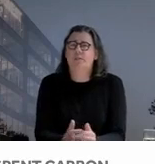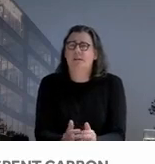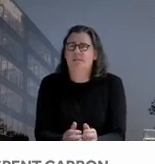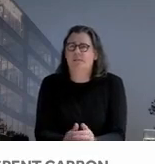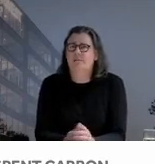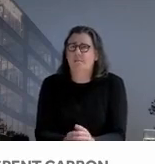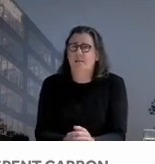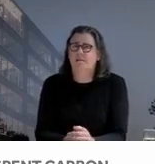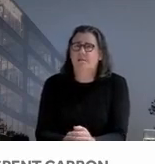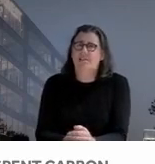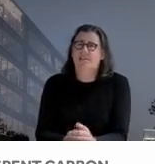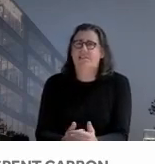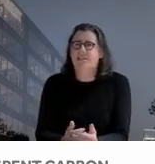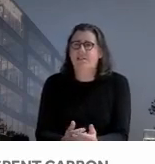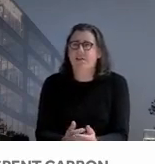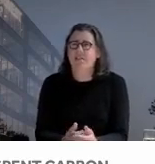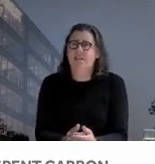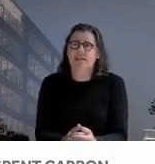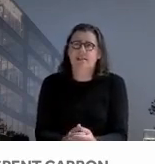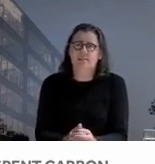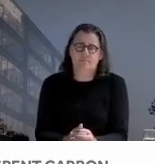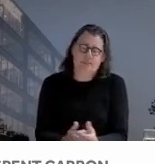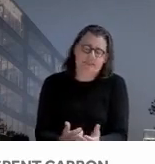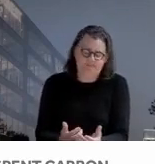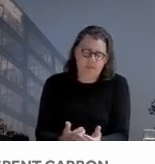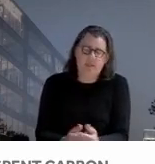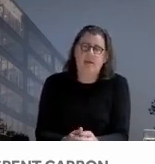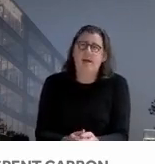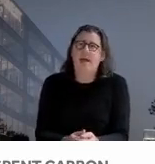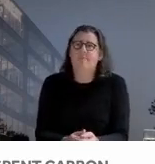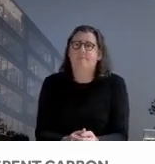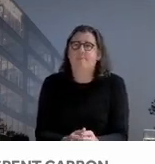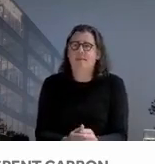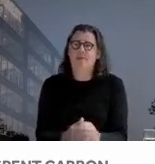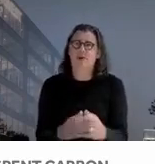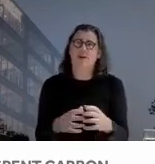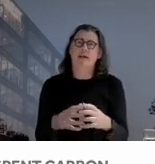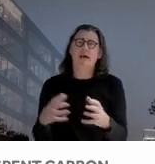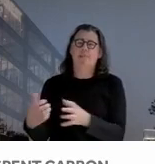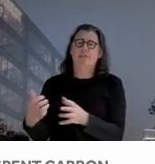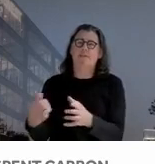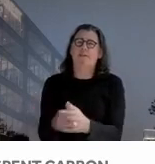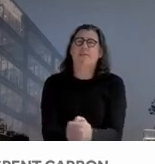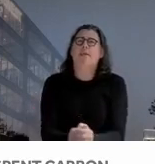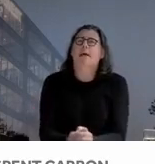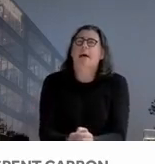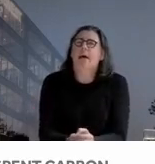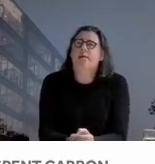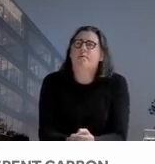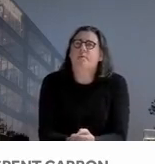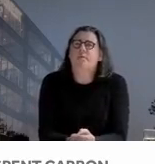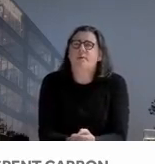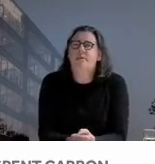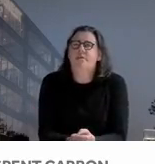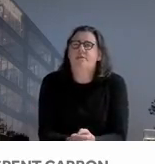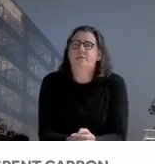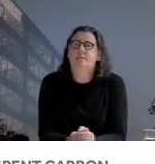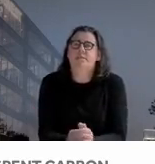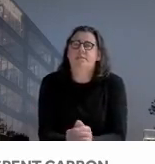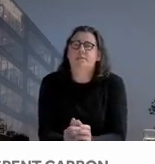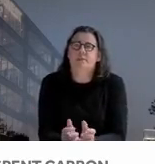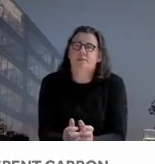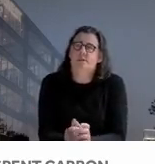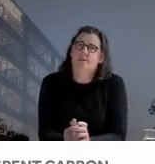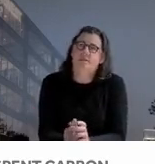took 15,000 square meters of an existing 1980s building, let's call it a carbon sink, and we reused